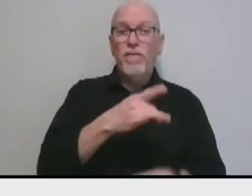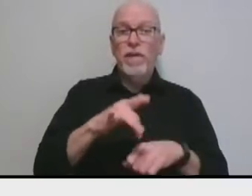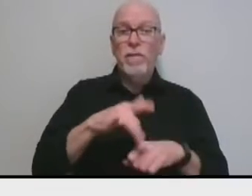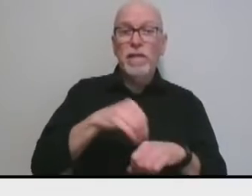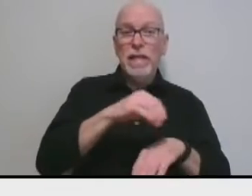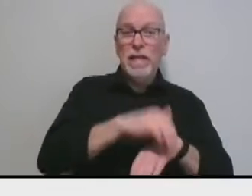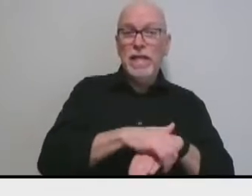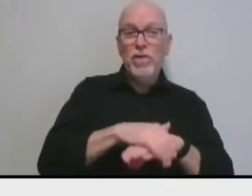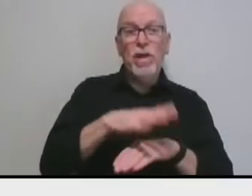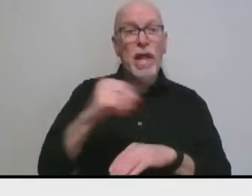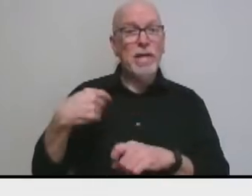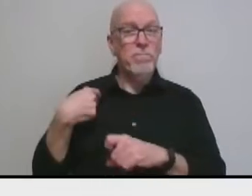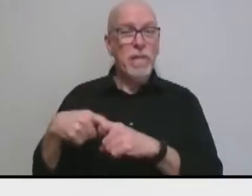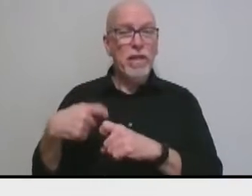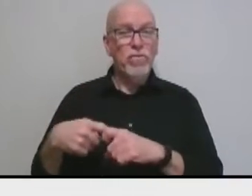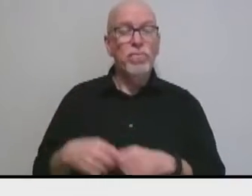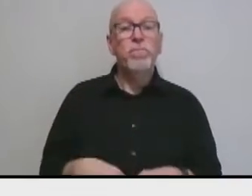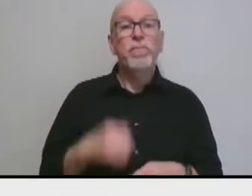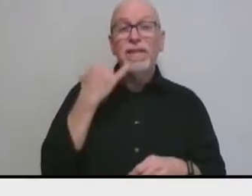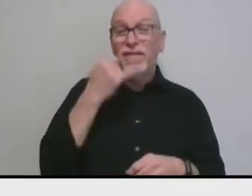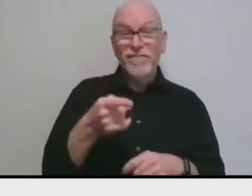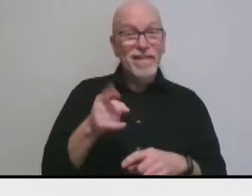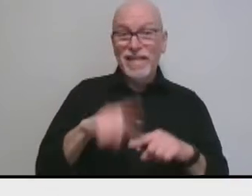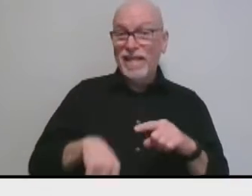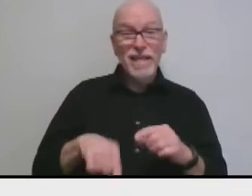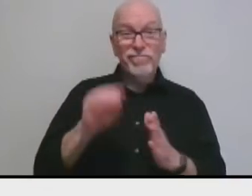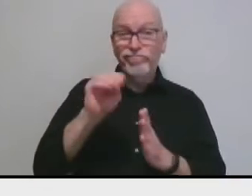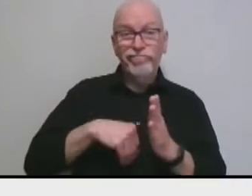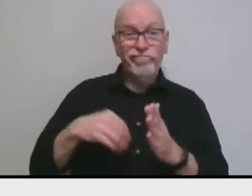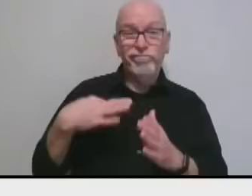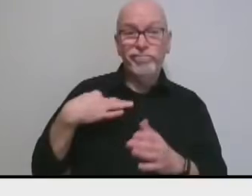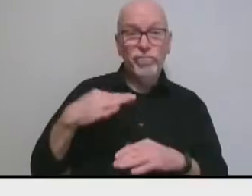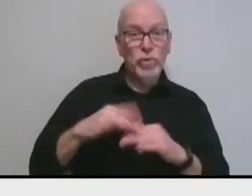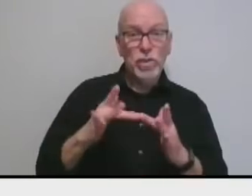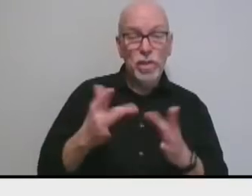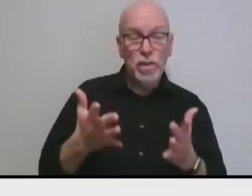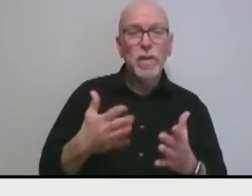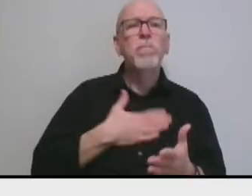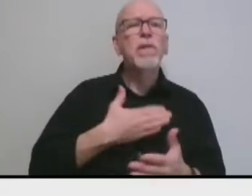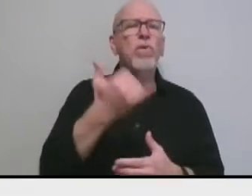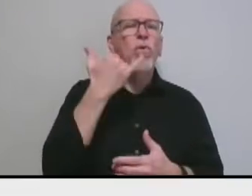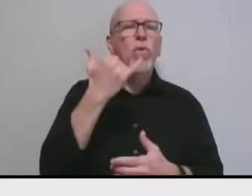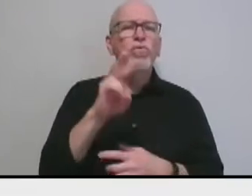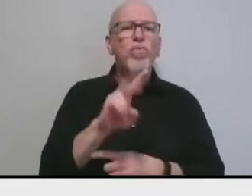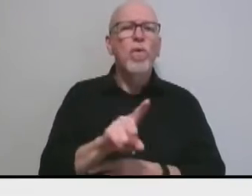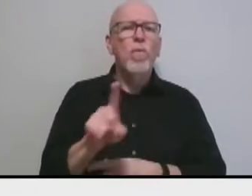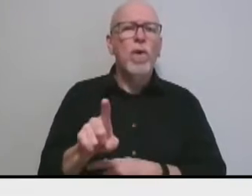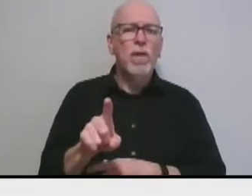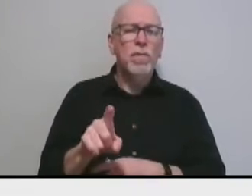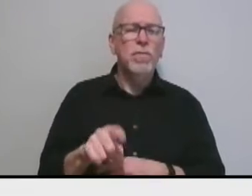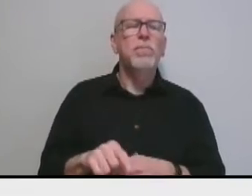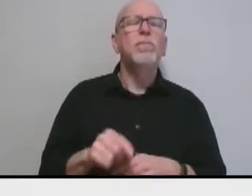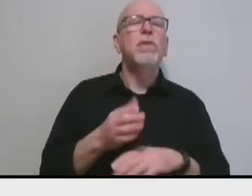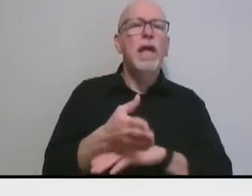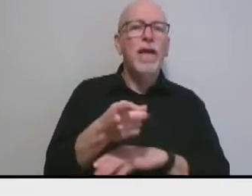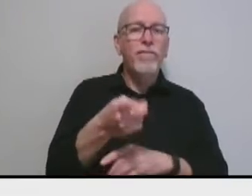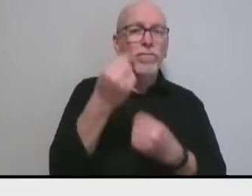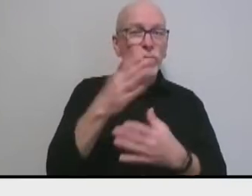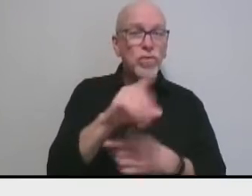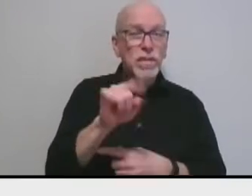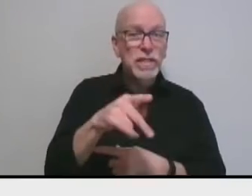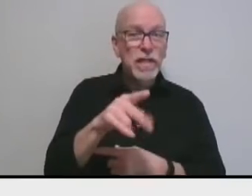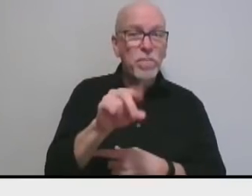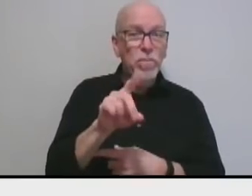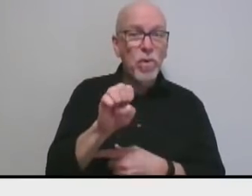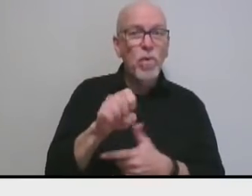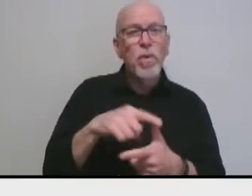and Spanish. If you are unable to complete the application online, please call 211. After providing your zip code, you can press 3